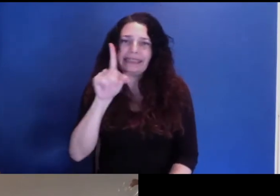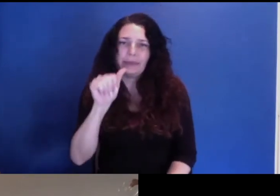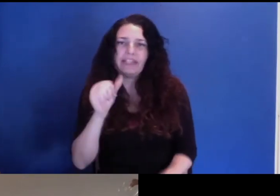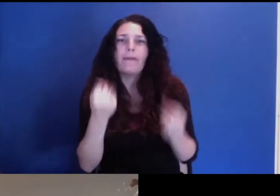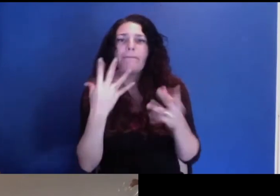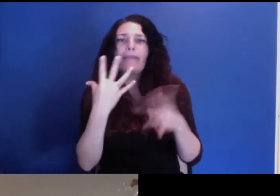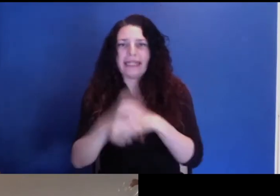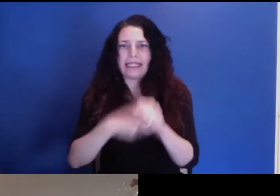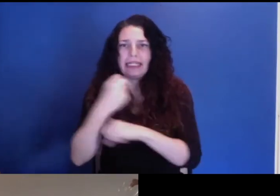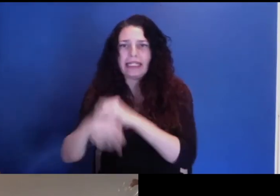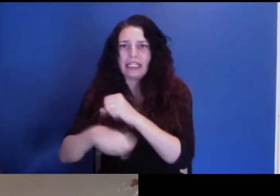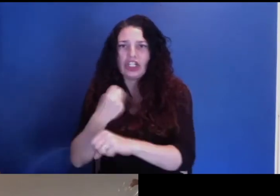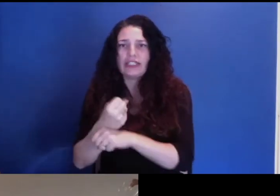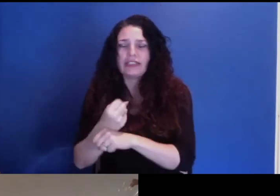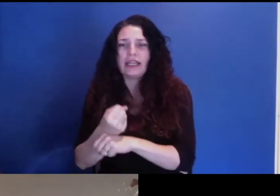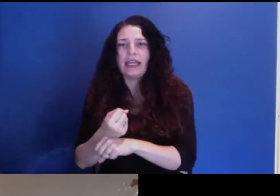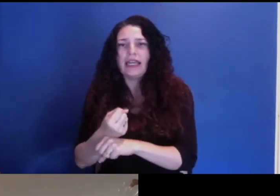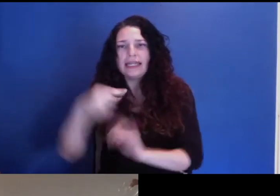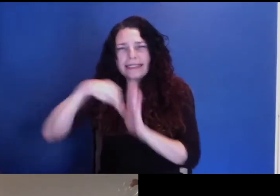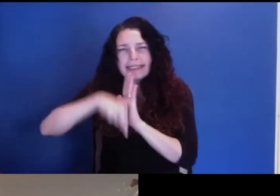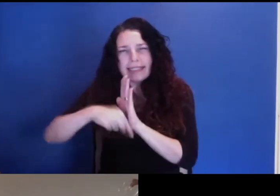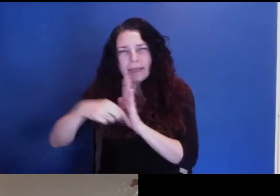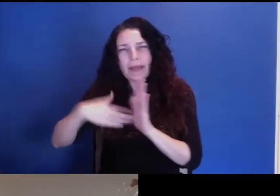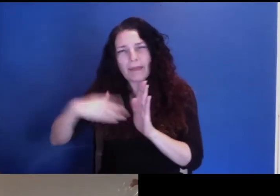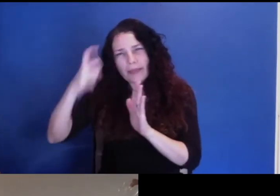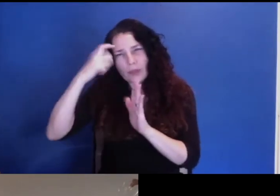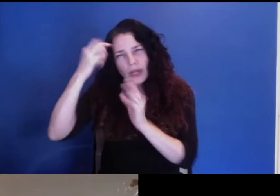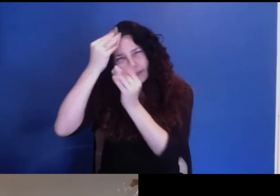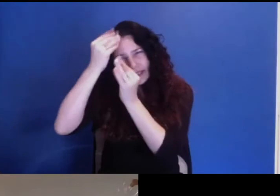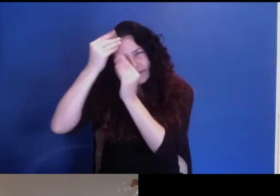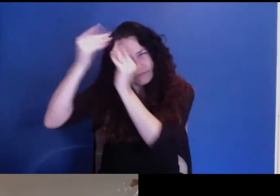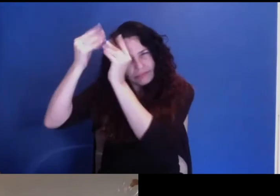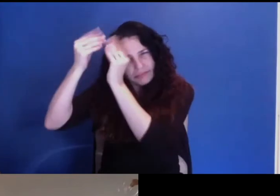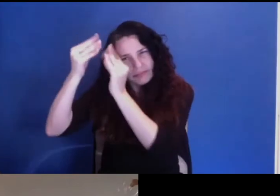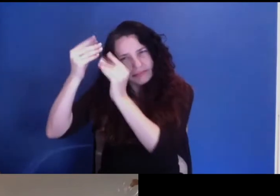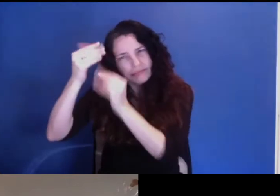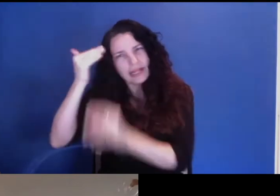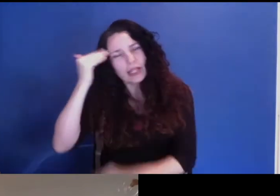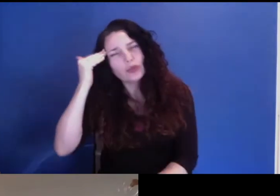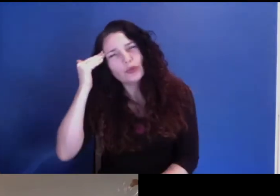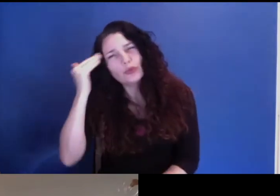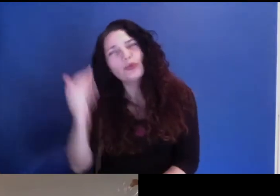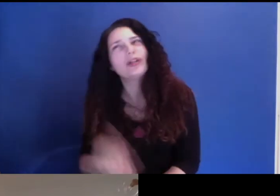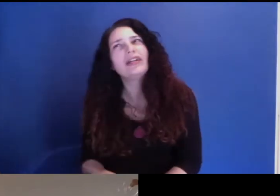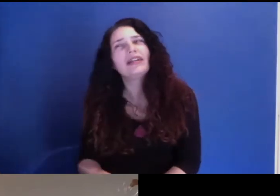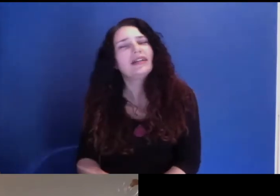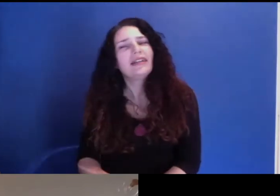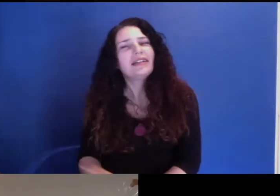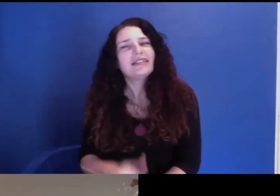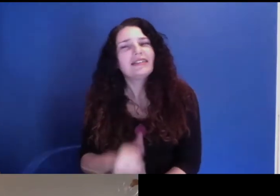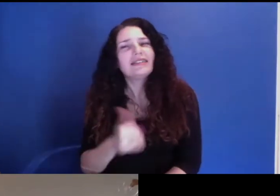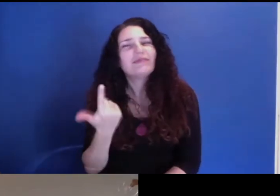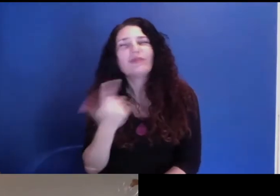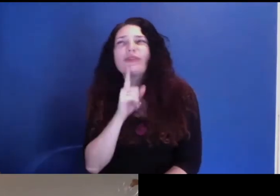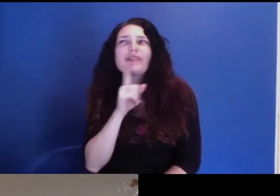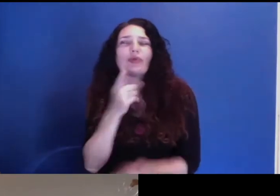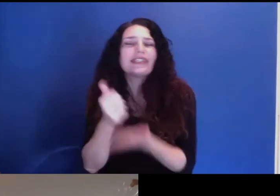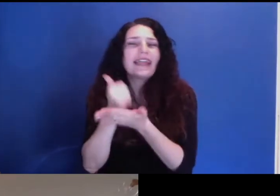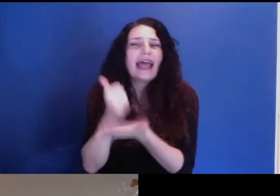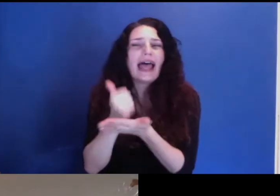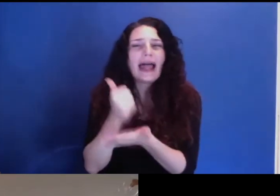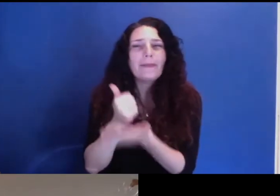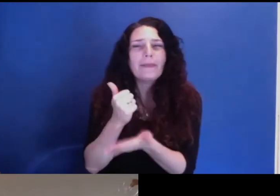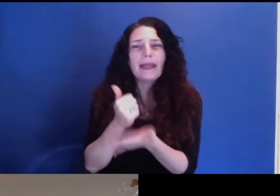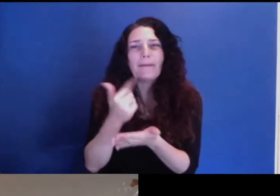like deep in the recesses of my brain / heart, I knew that this lie was not doing me any more favors. I was like